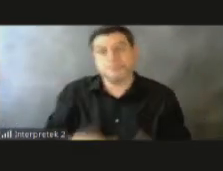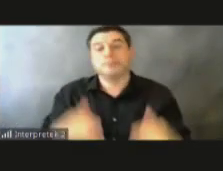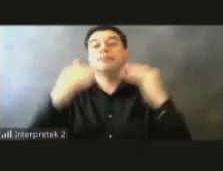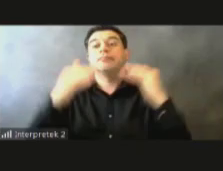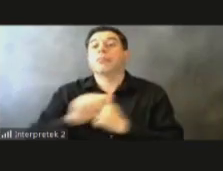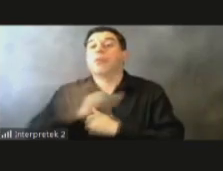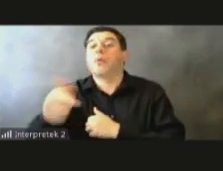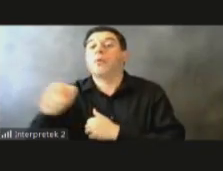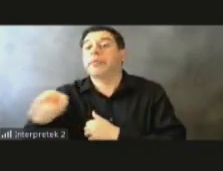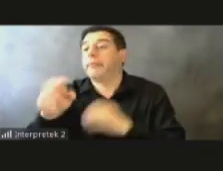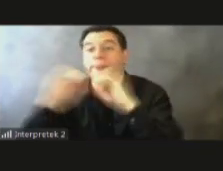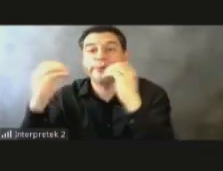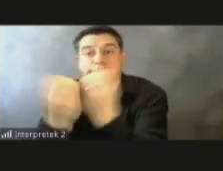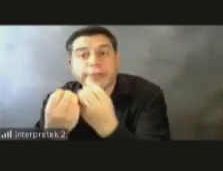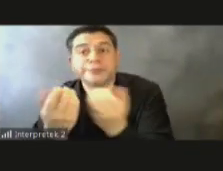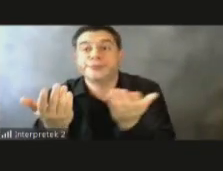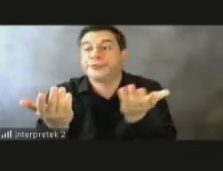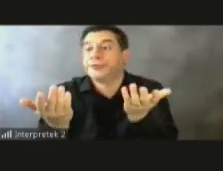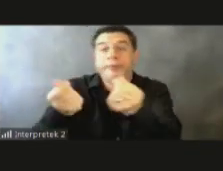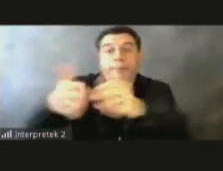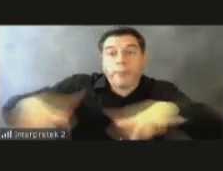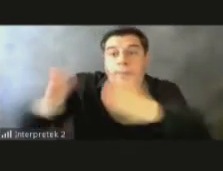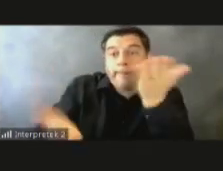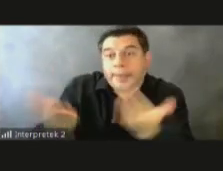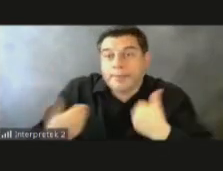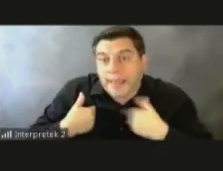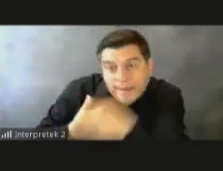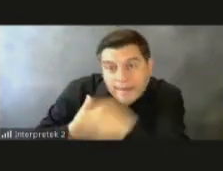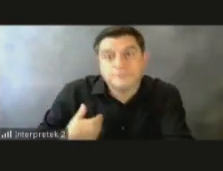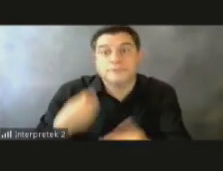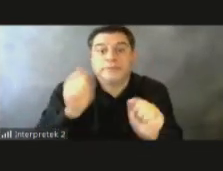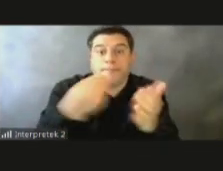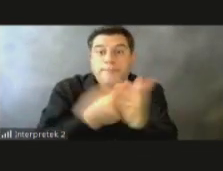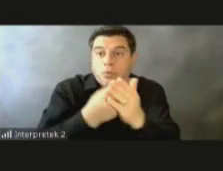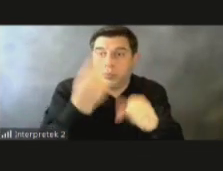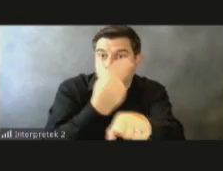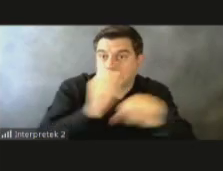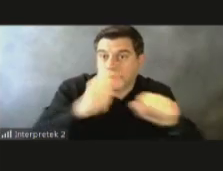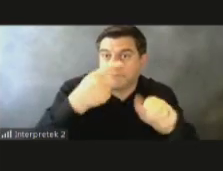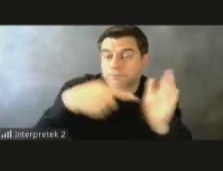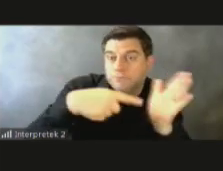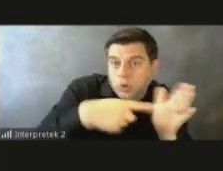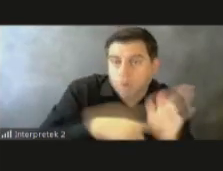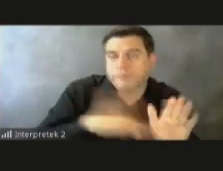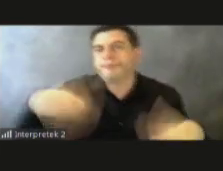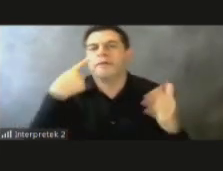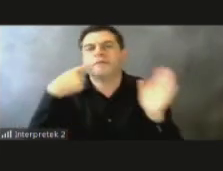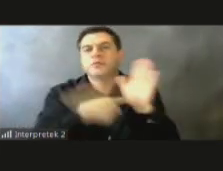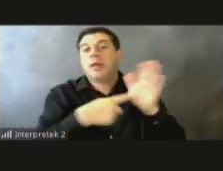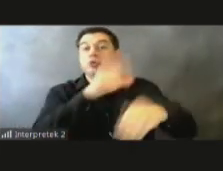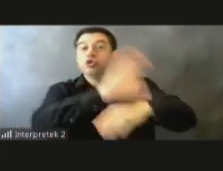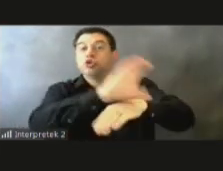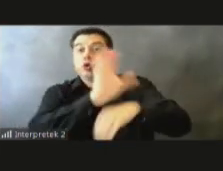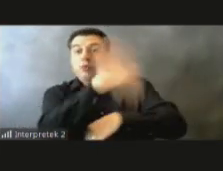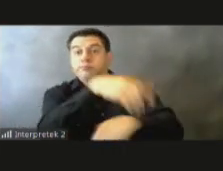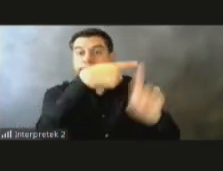the city could use for affordable housing. This includes reaching out to church organizations, religious institutions, organizations that may